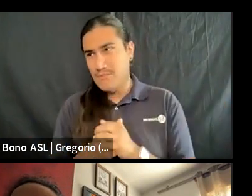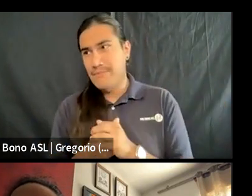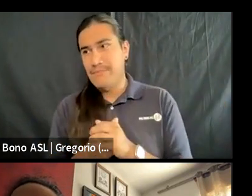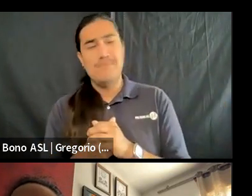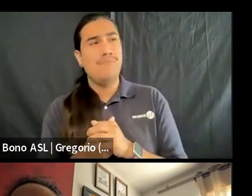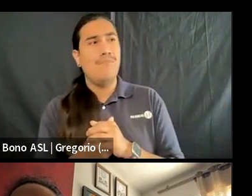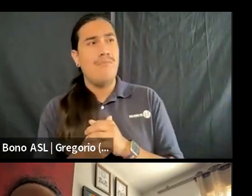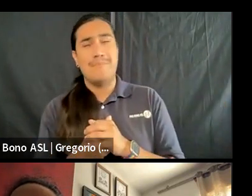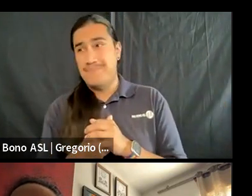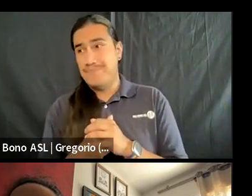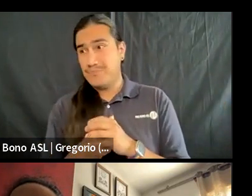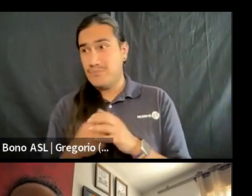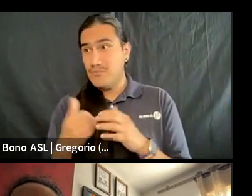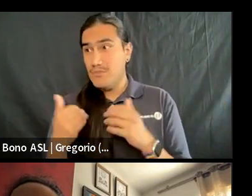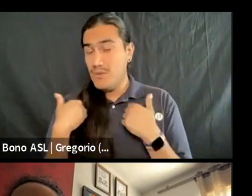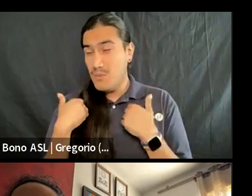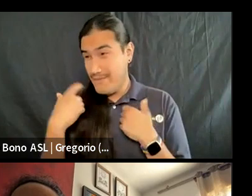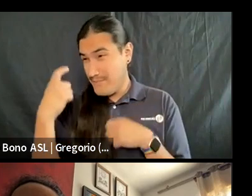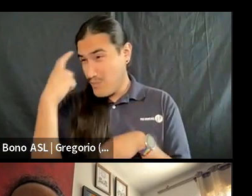have a brain tumor?